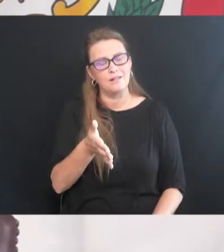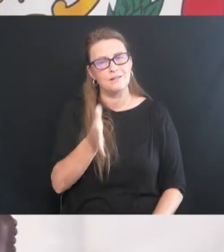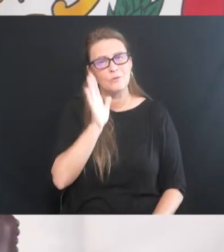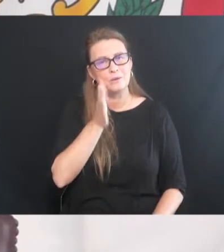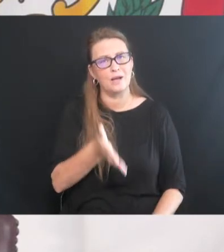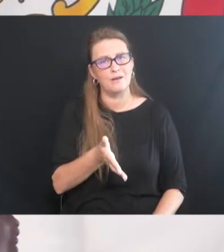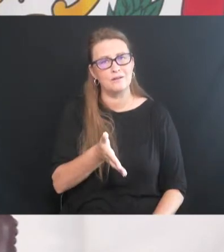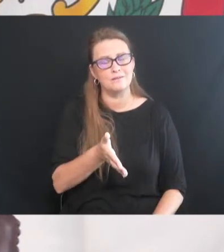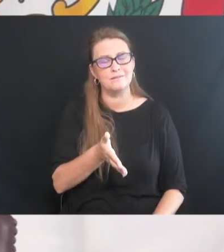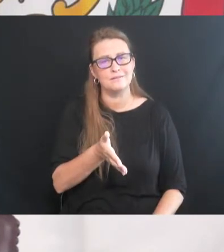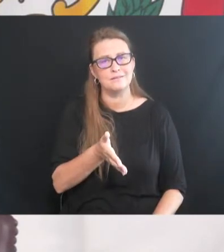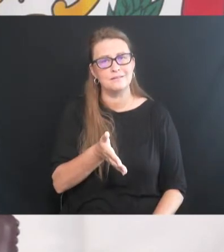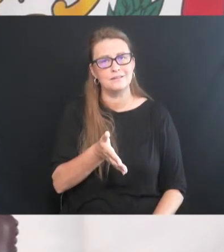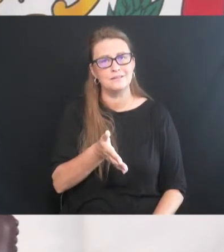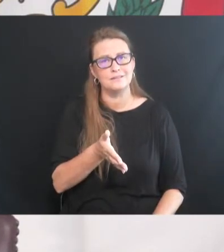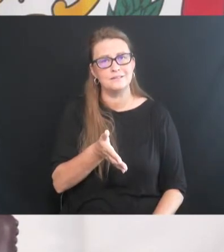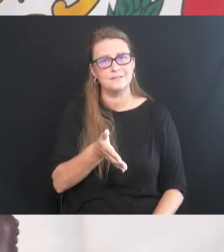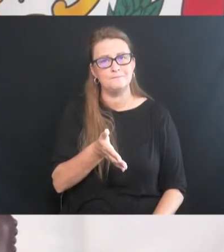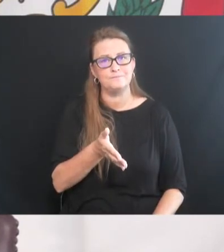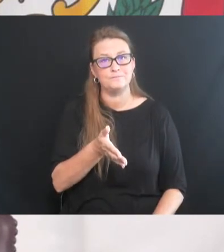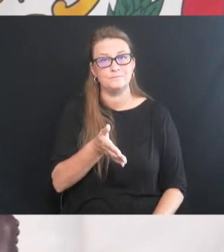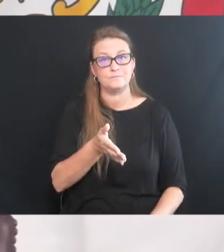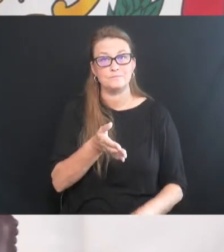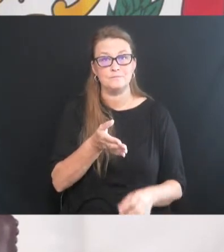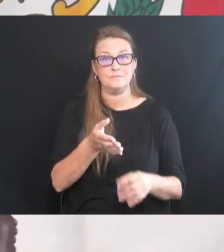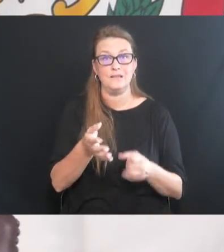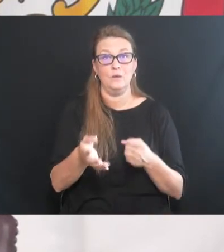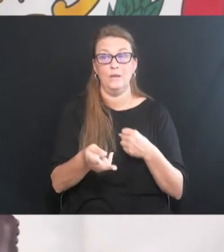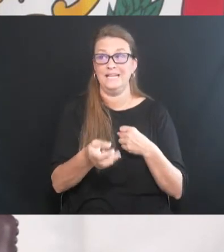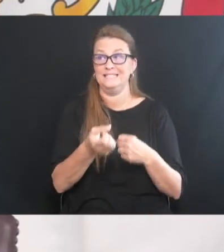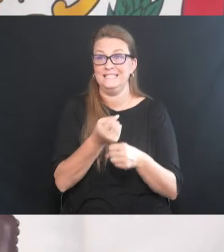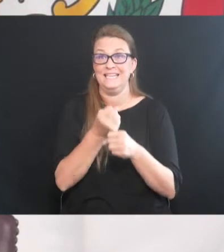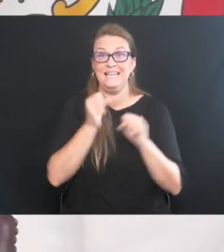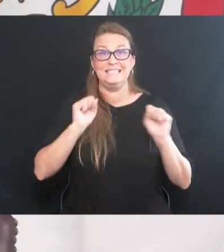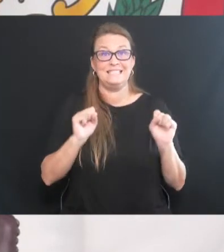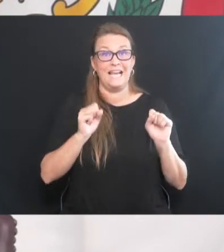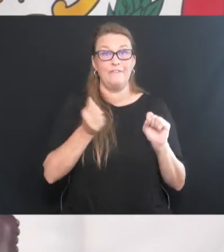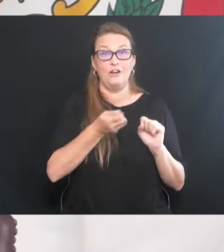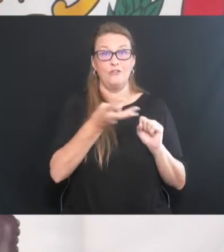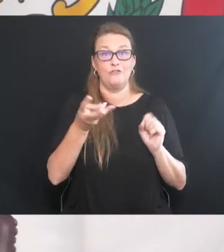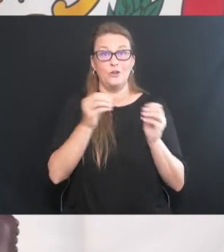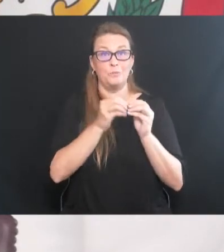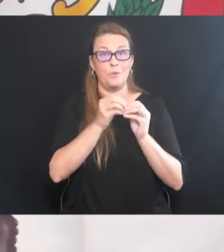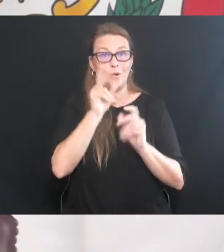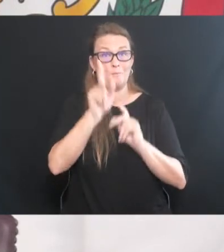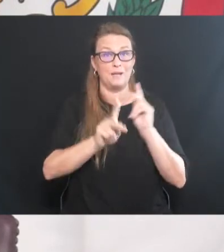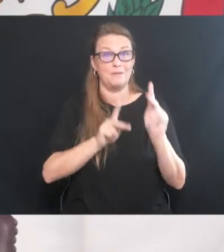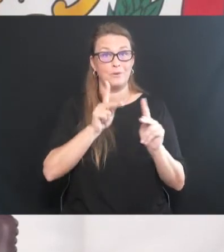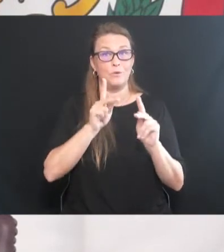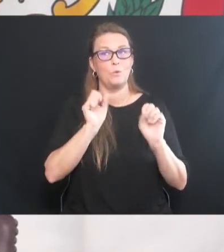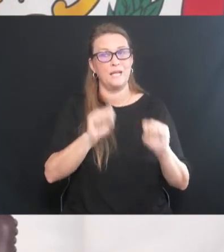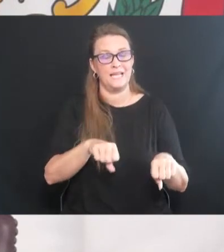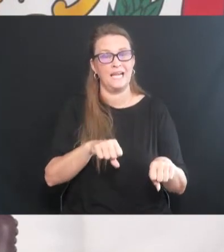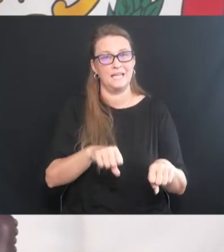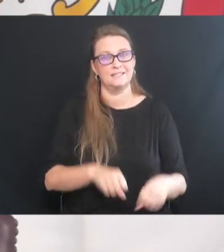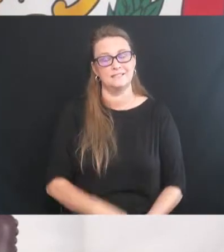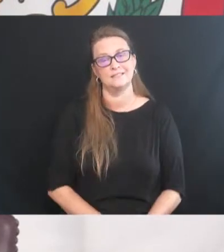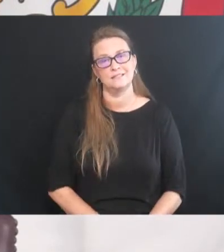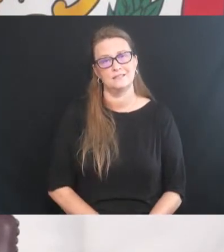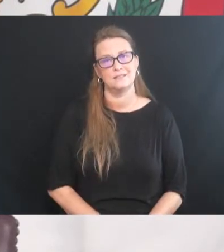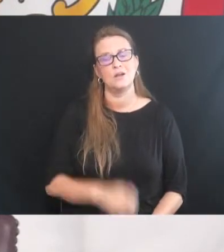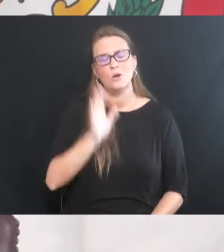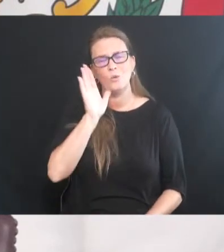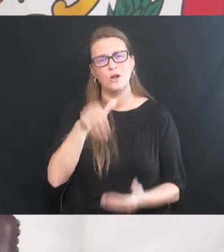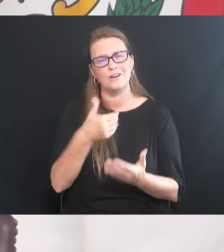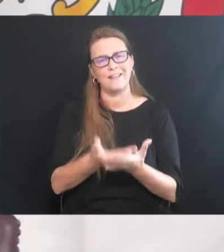there. If we can save a few more along the way, we're going to save more along the way, but we'll get